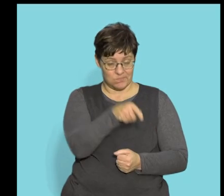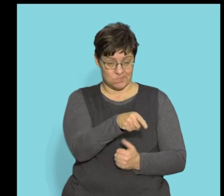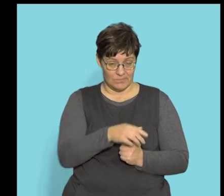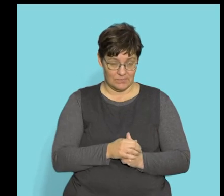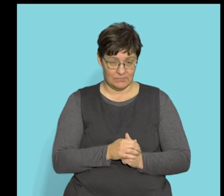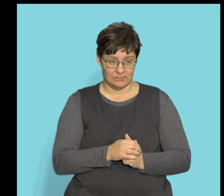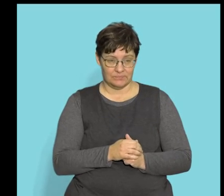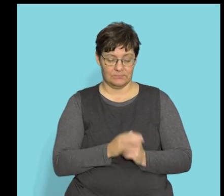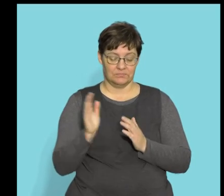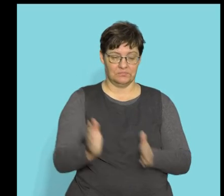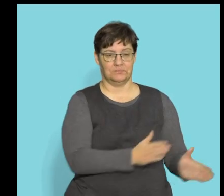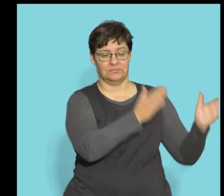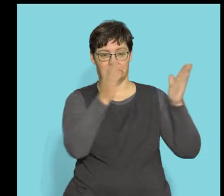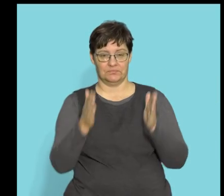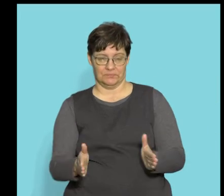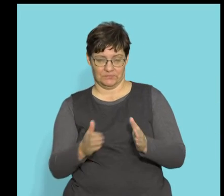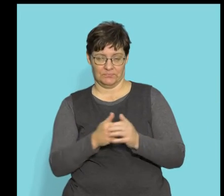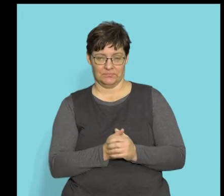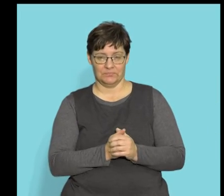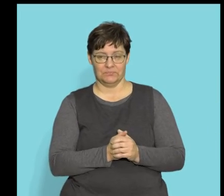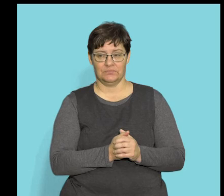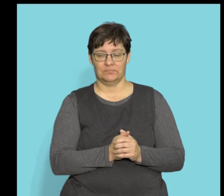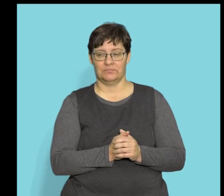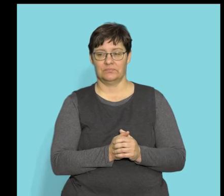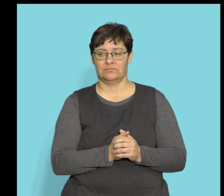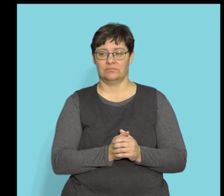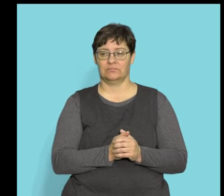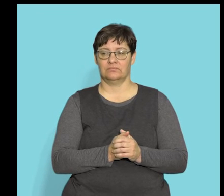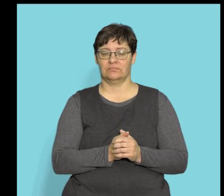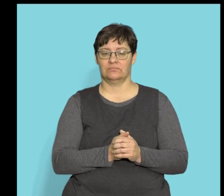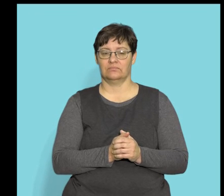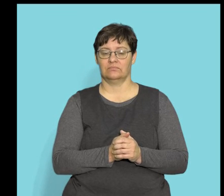volume calculation. Let's go to the next example, everyone.